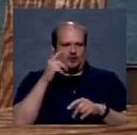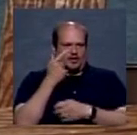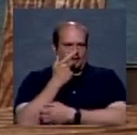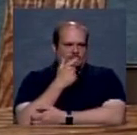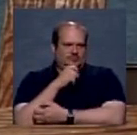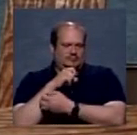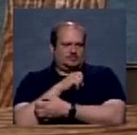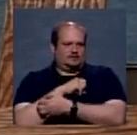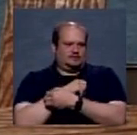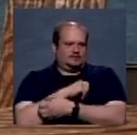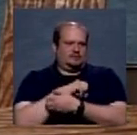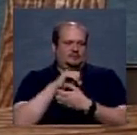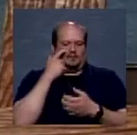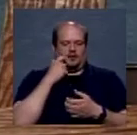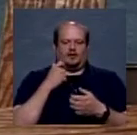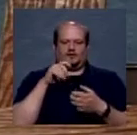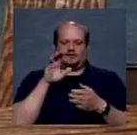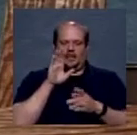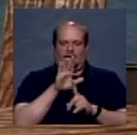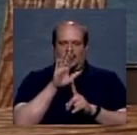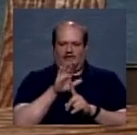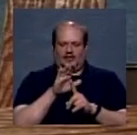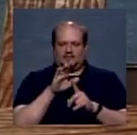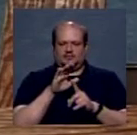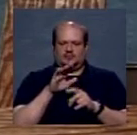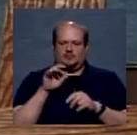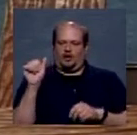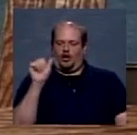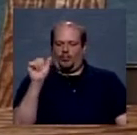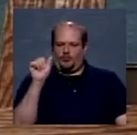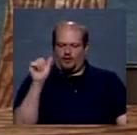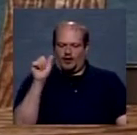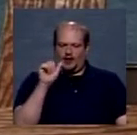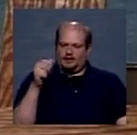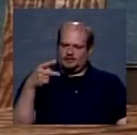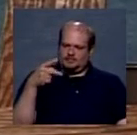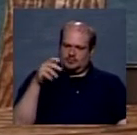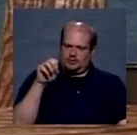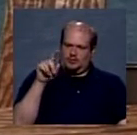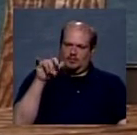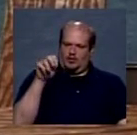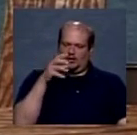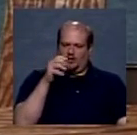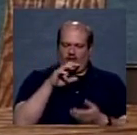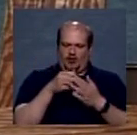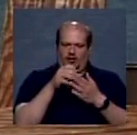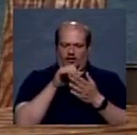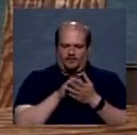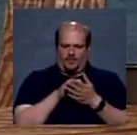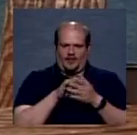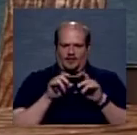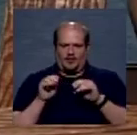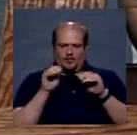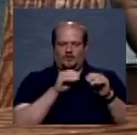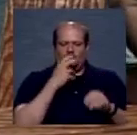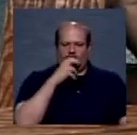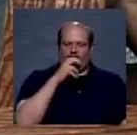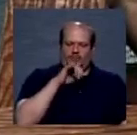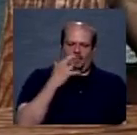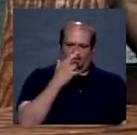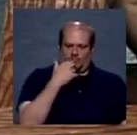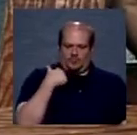Springs because his arthritis, polio, and all of that, he went on over to Hot Springs. So that's why